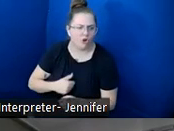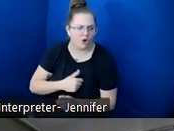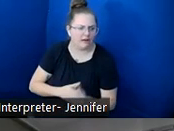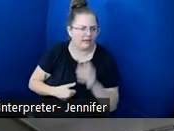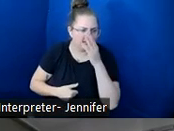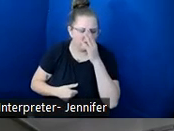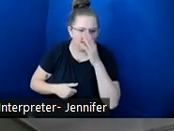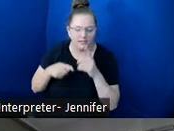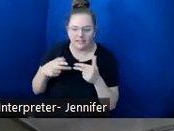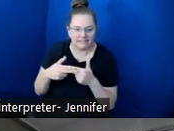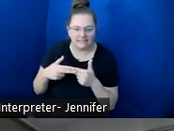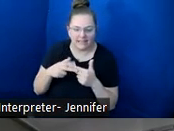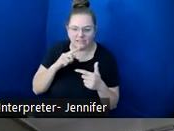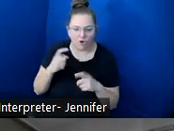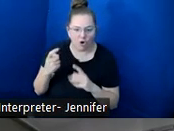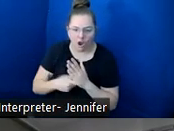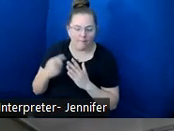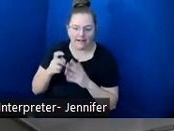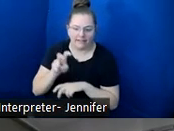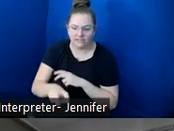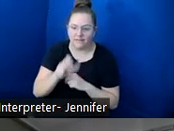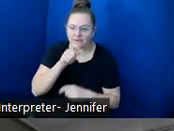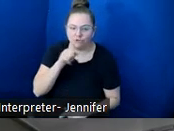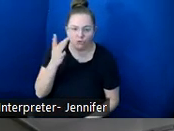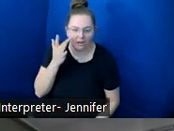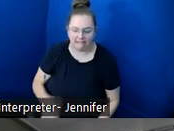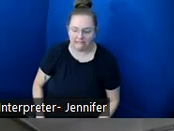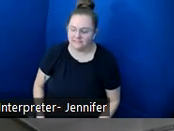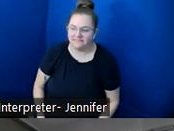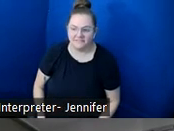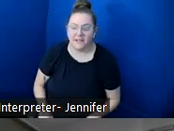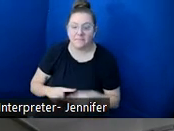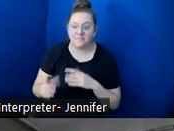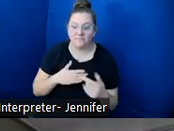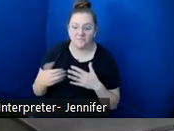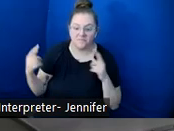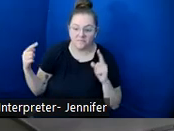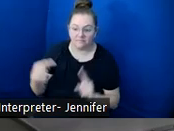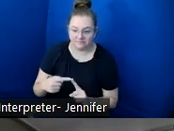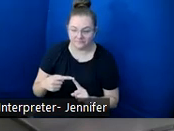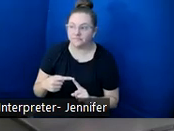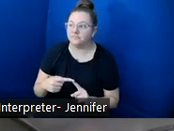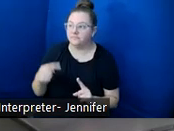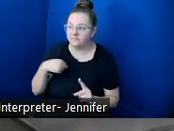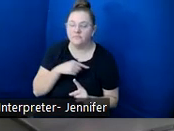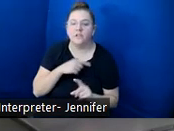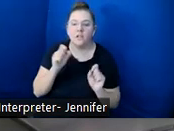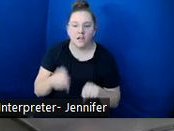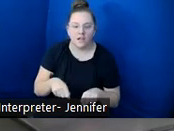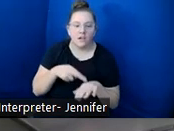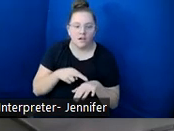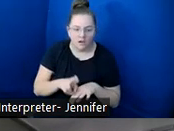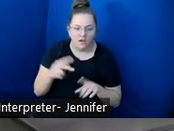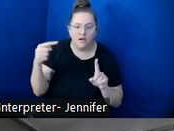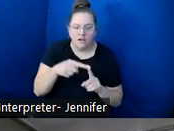these slides keep automatically jumping. I'm not sure what's going on here. But in any case, we can also refer people to